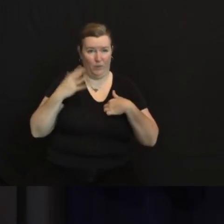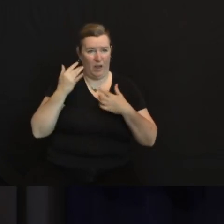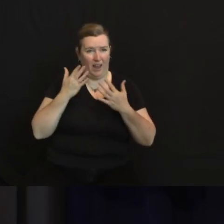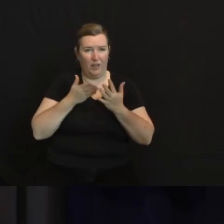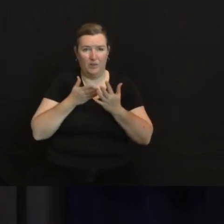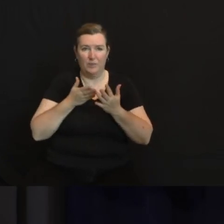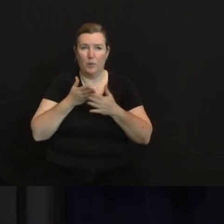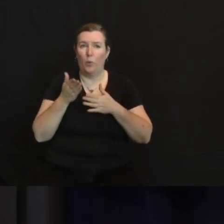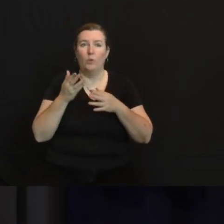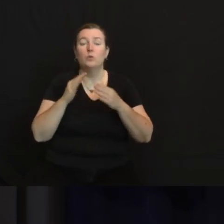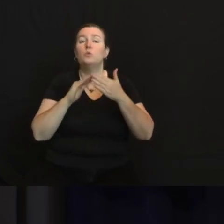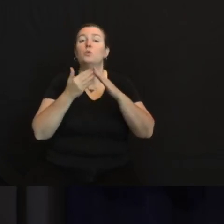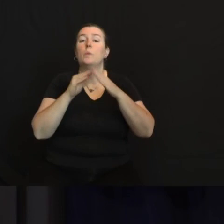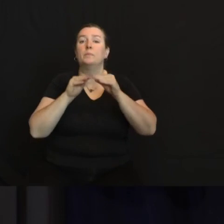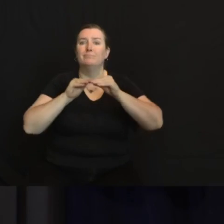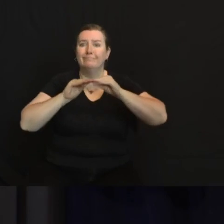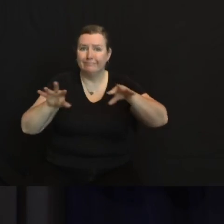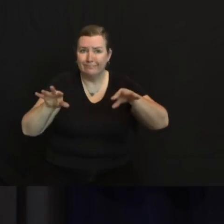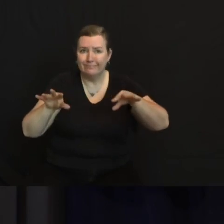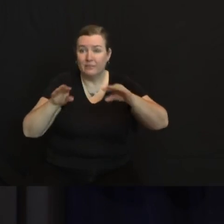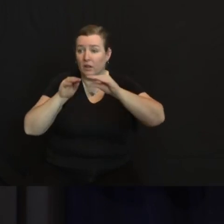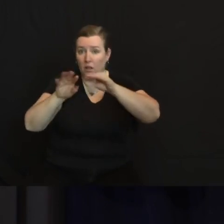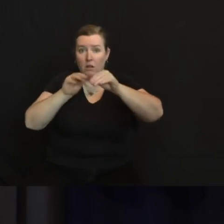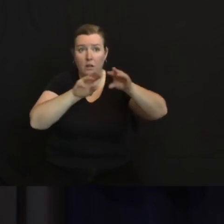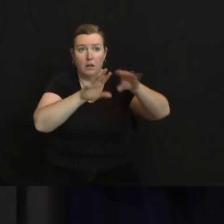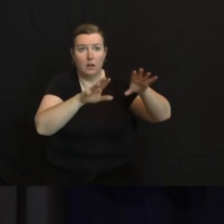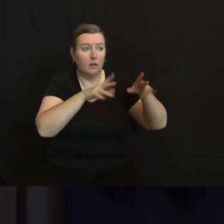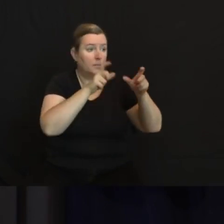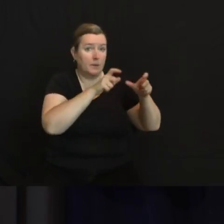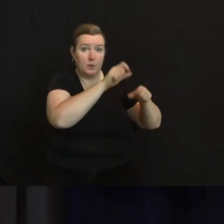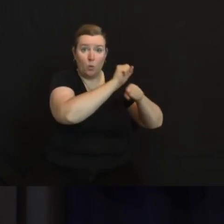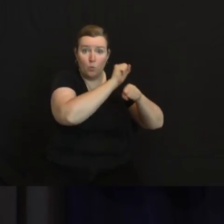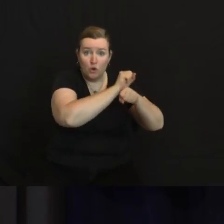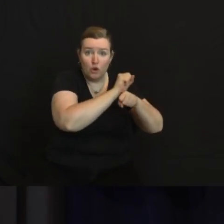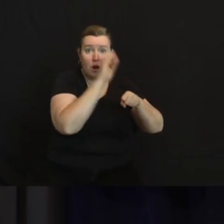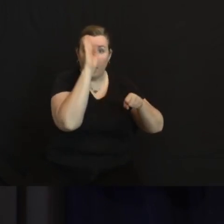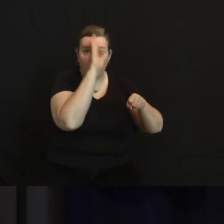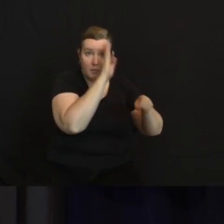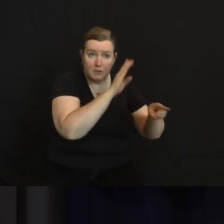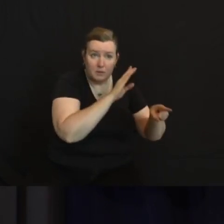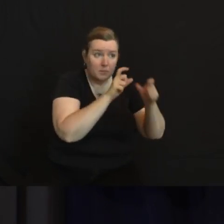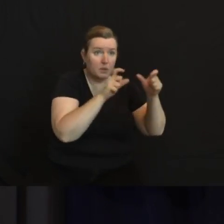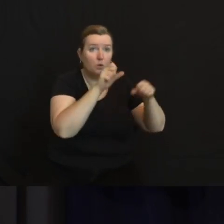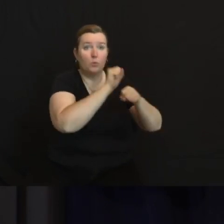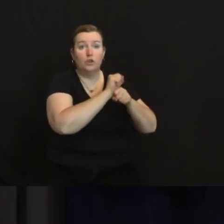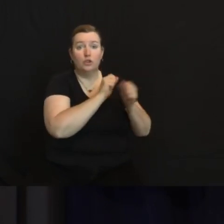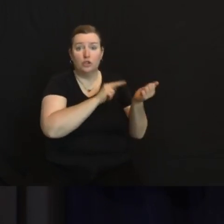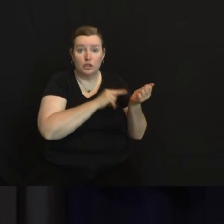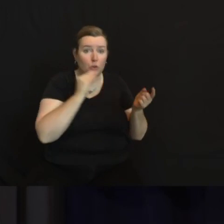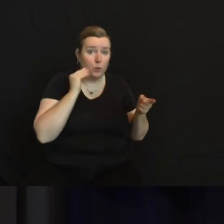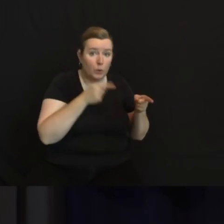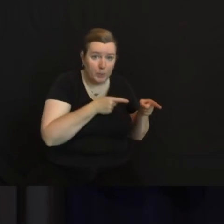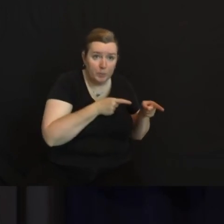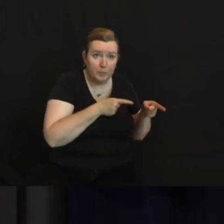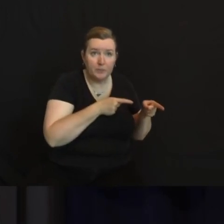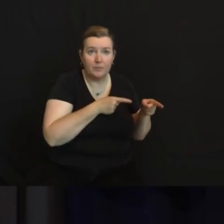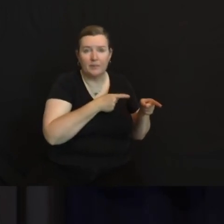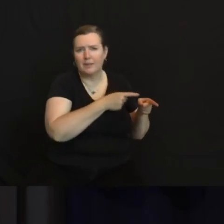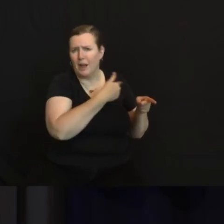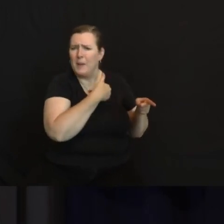spread. People that work in hospitals and in long-term care facilities also are members of a community. And we're